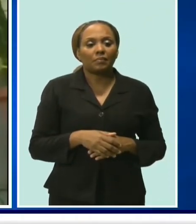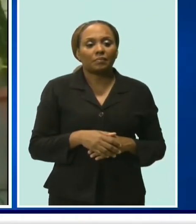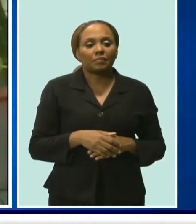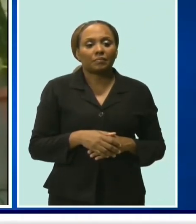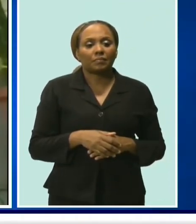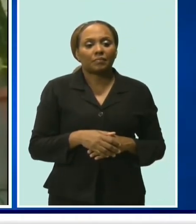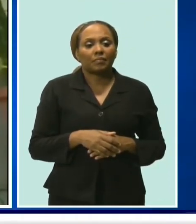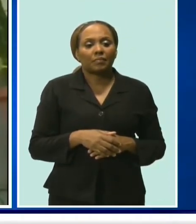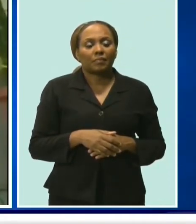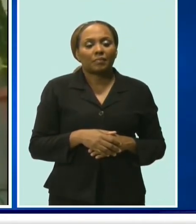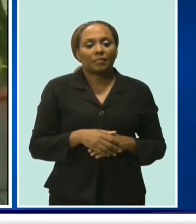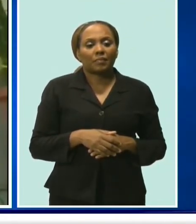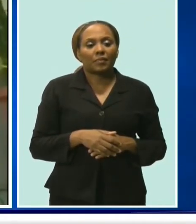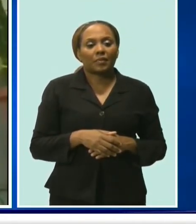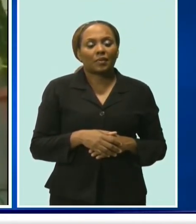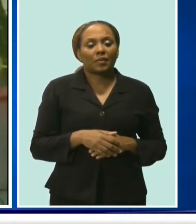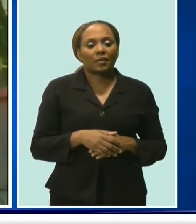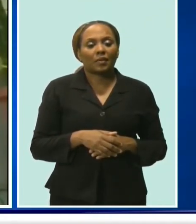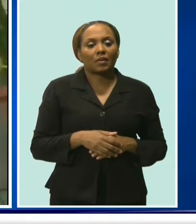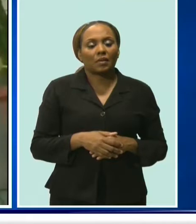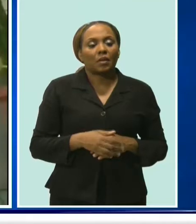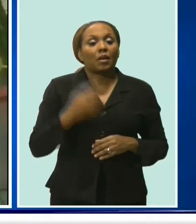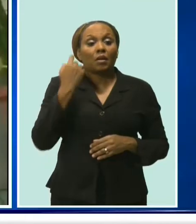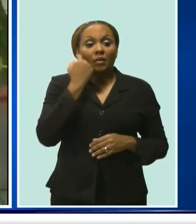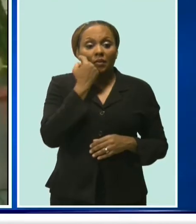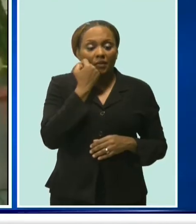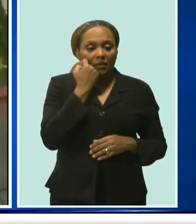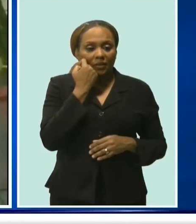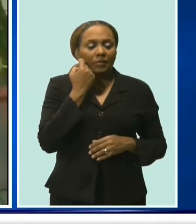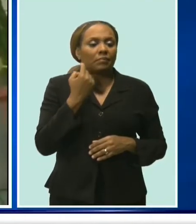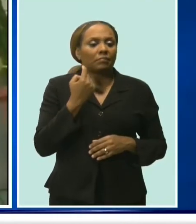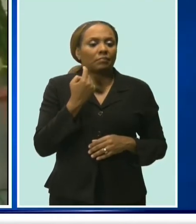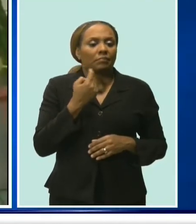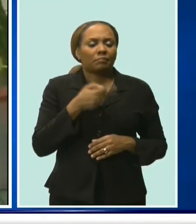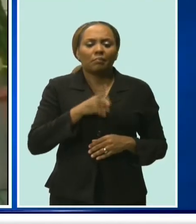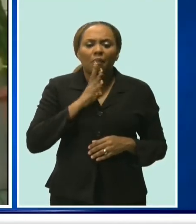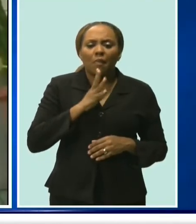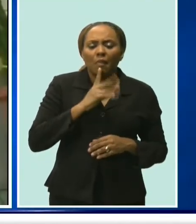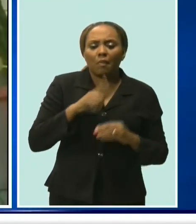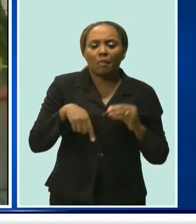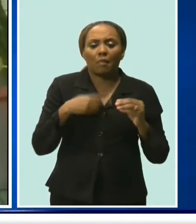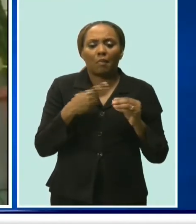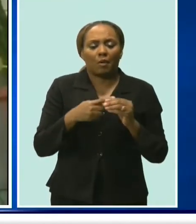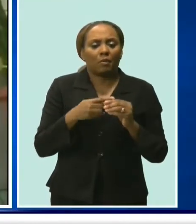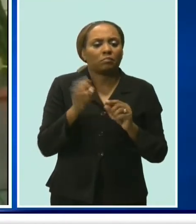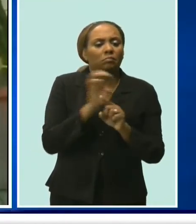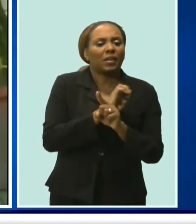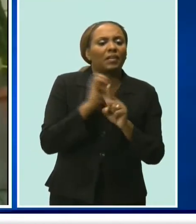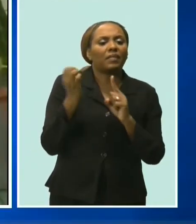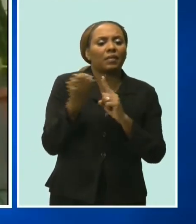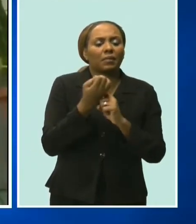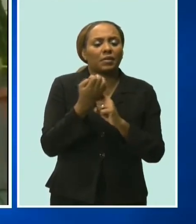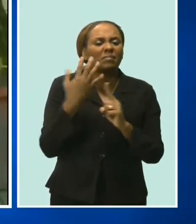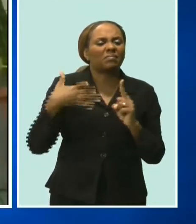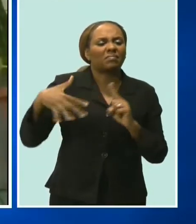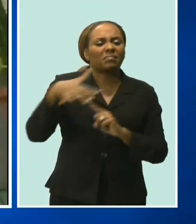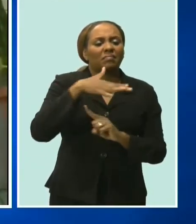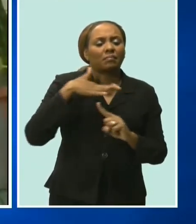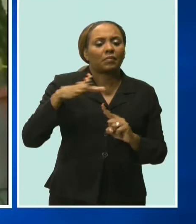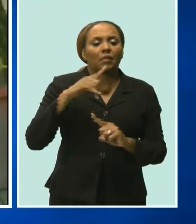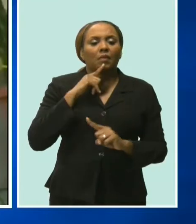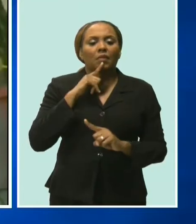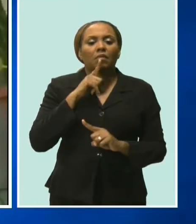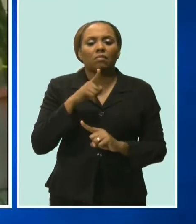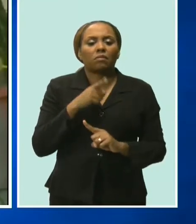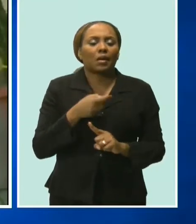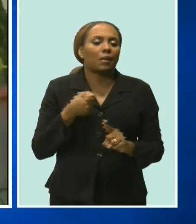the CRC at a recent DGD that environmental harm can and does interfere with full enjoyment of a